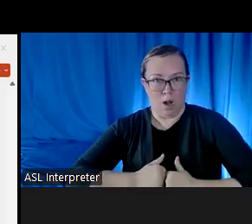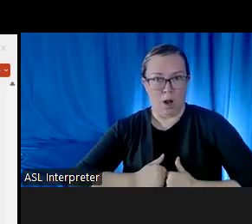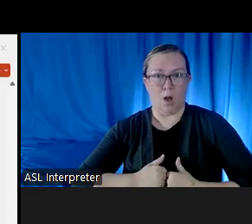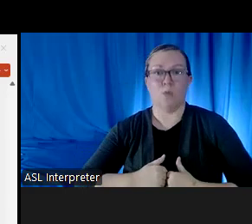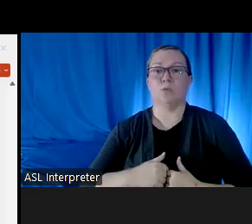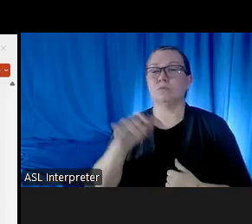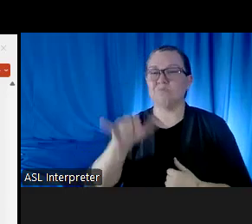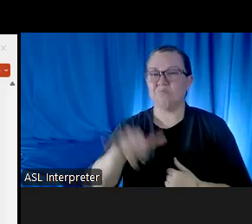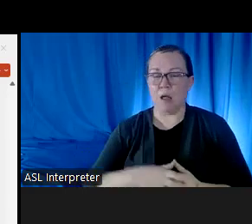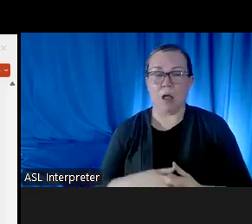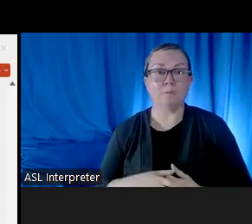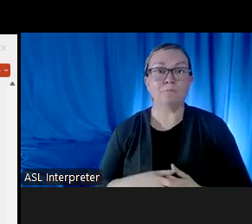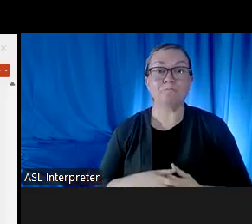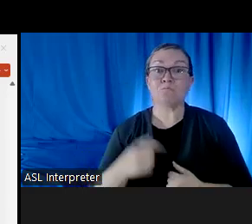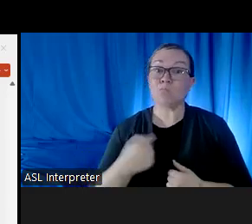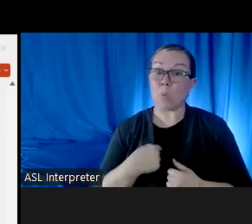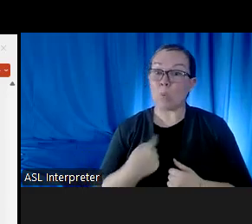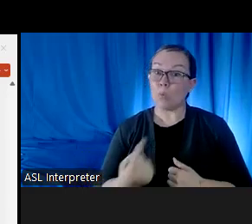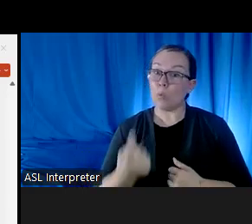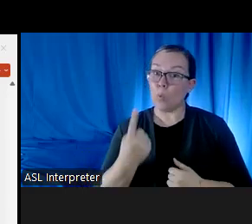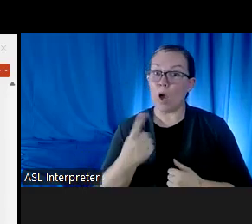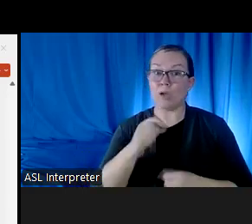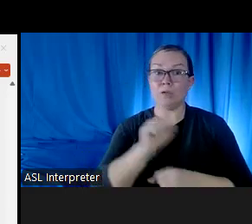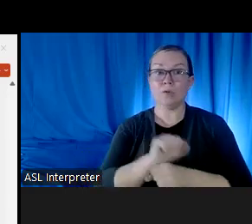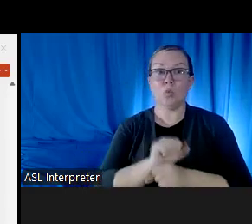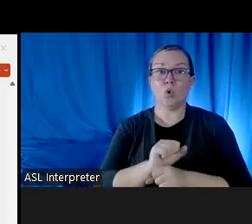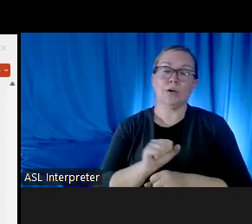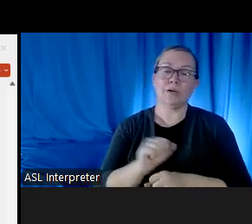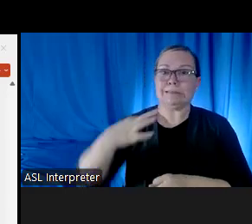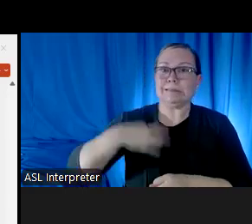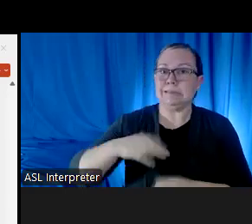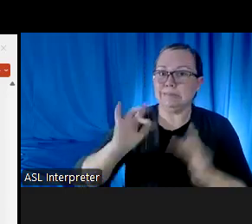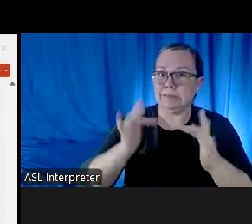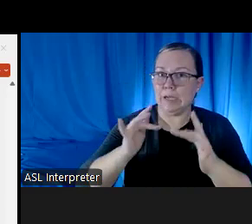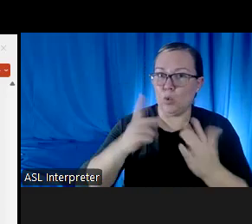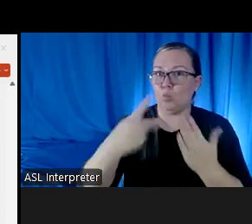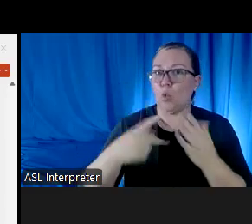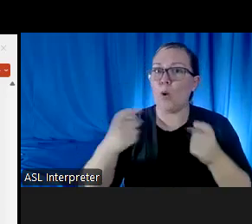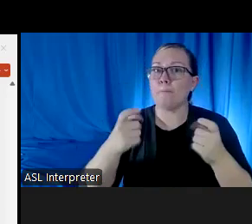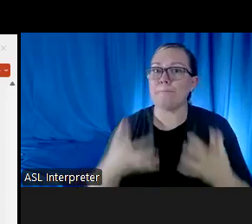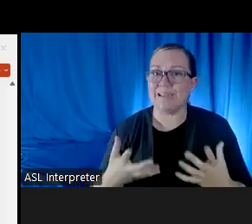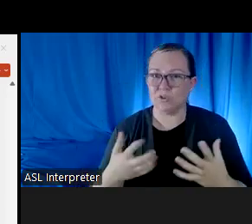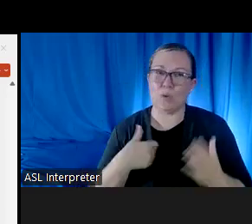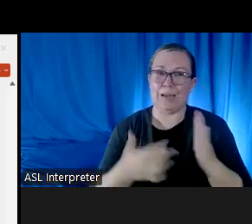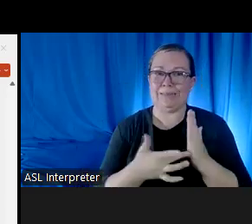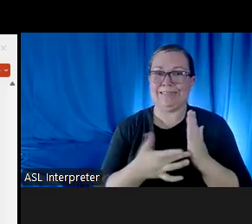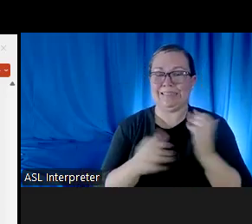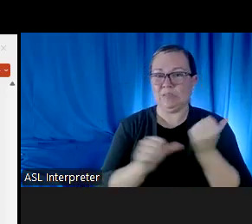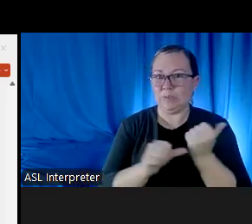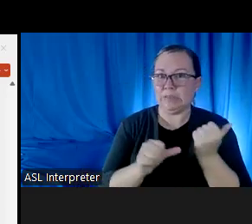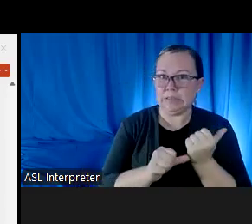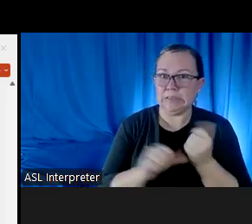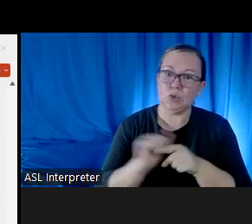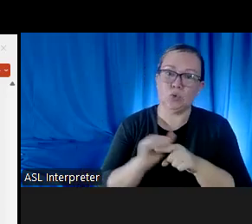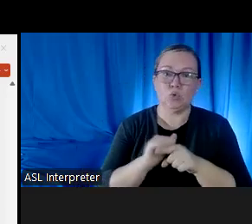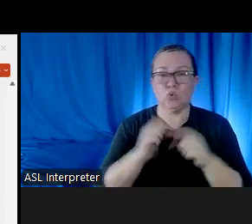blazer. I am one of the Work Incentive Network program managers, so I'm the technical assistant,